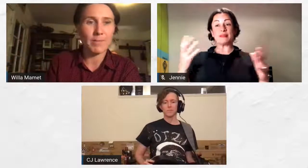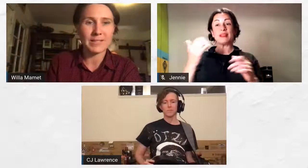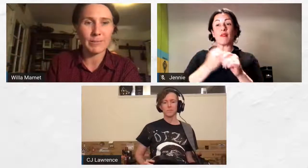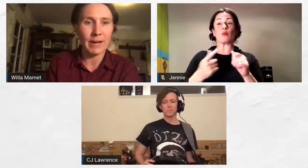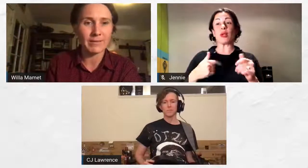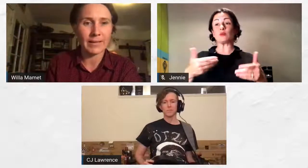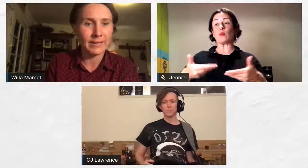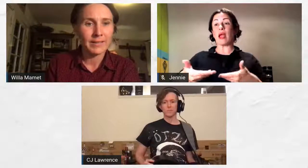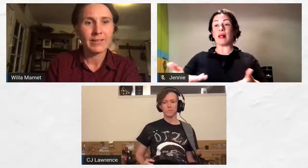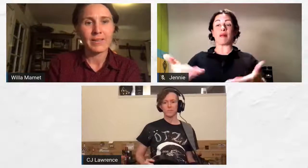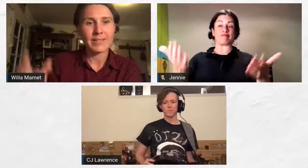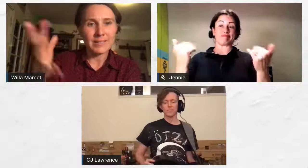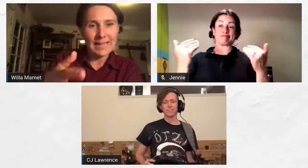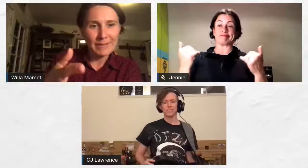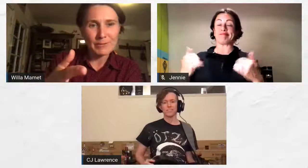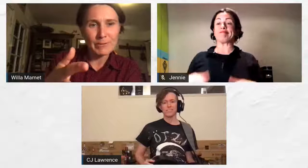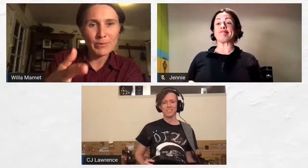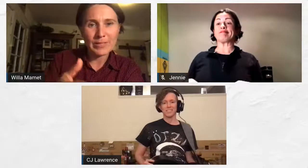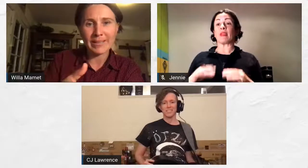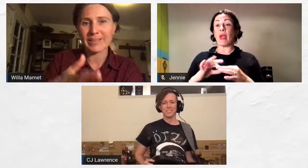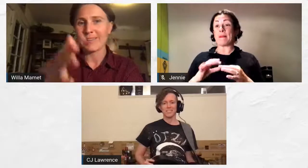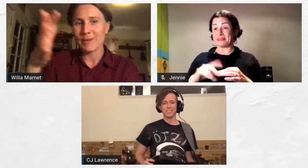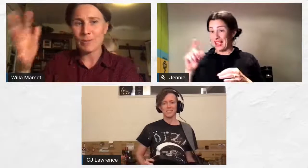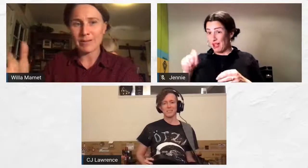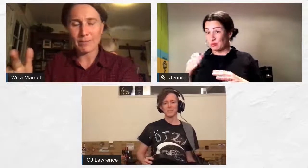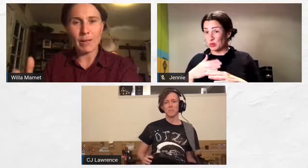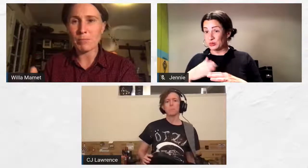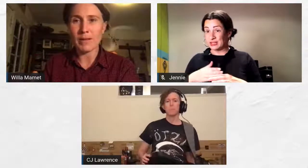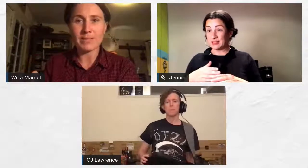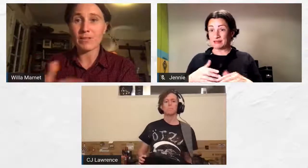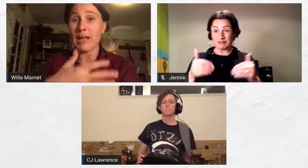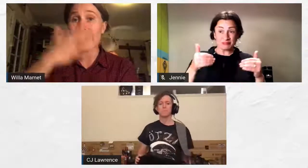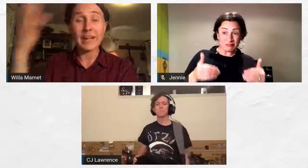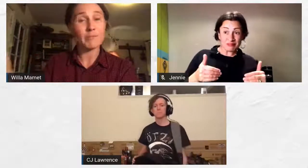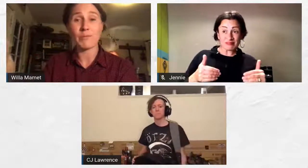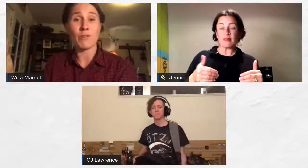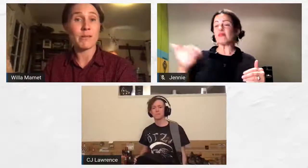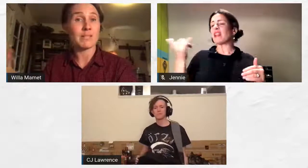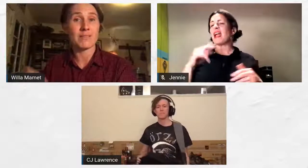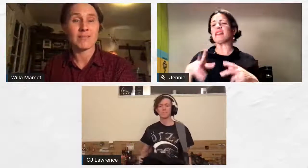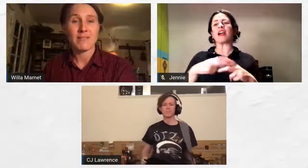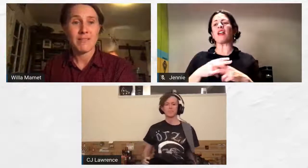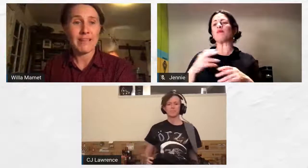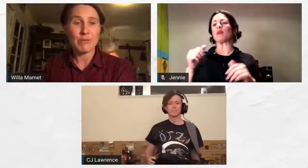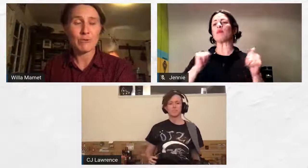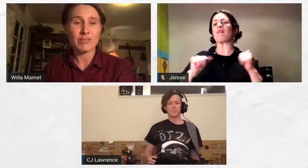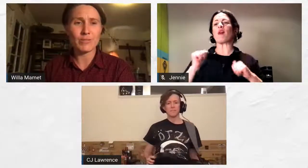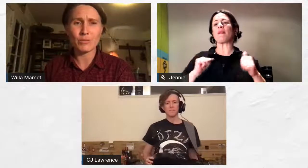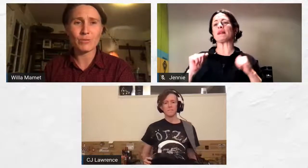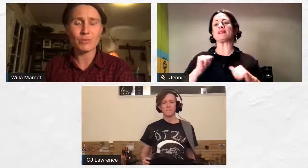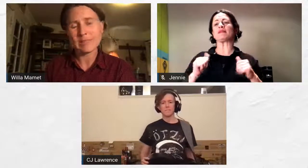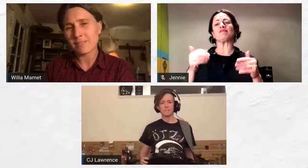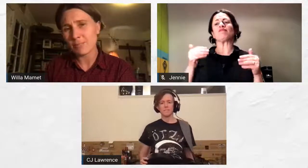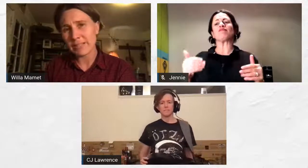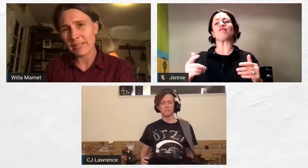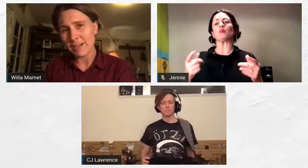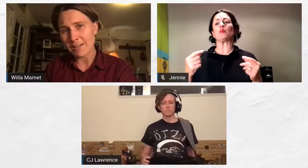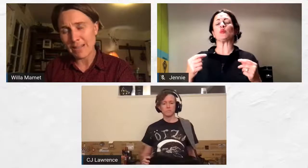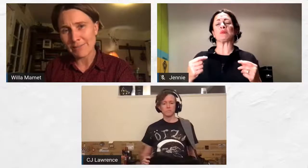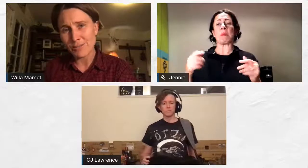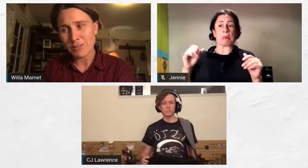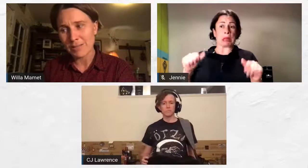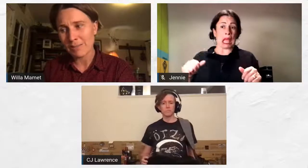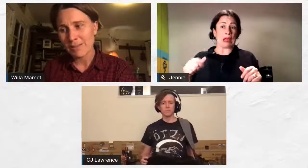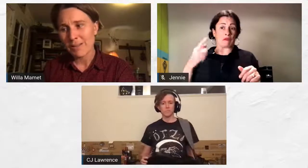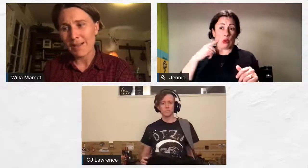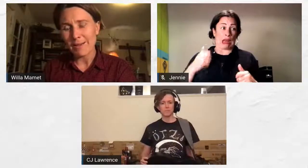had some comments about, like, does it have to be music? What, blah, blah, blah. So any kind of performance that you can do reasonably on a